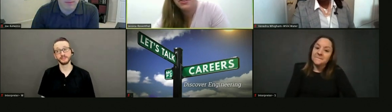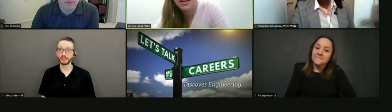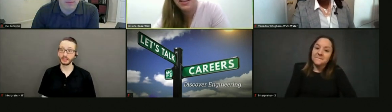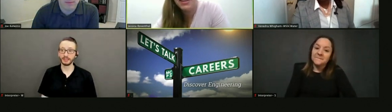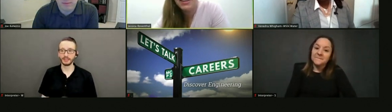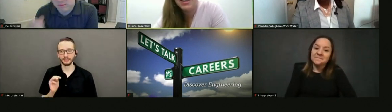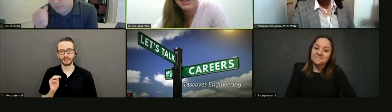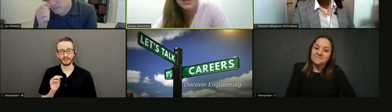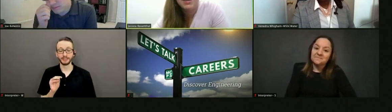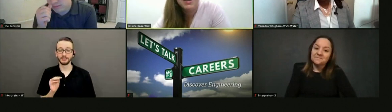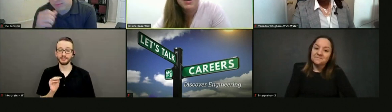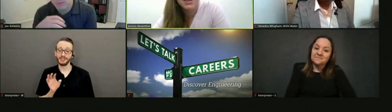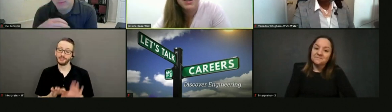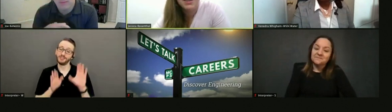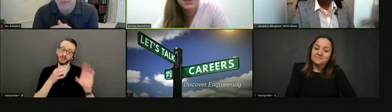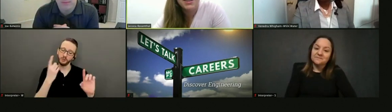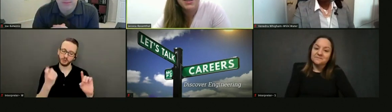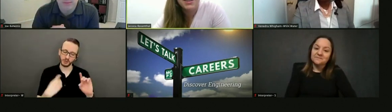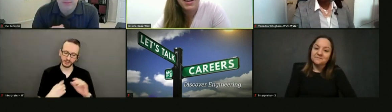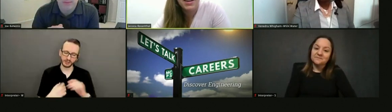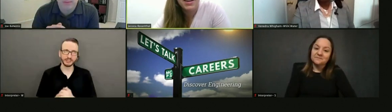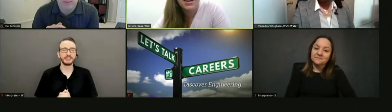That's a great question. I think